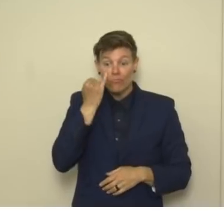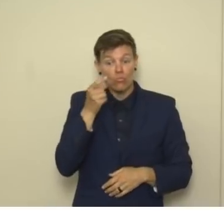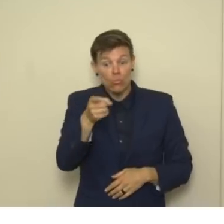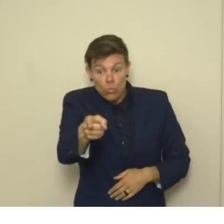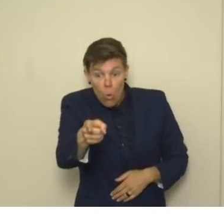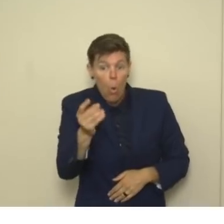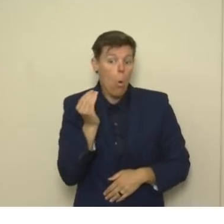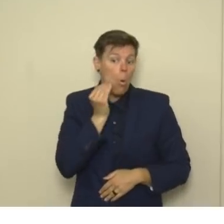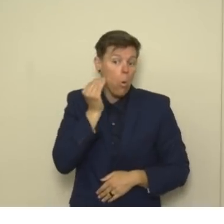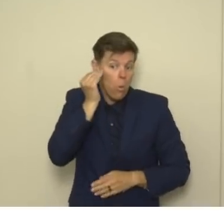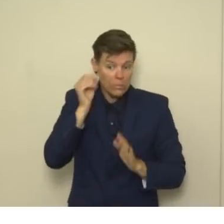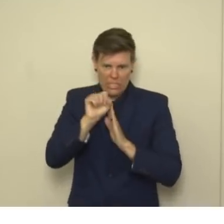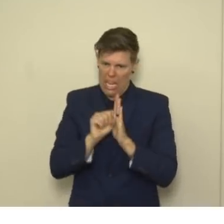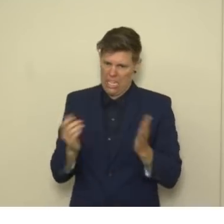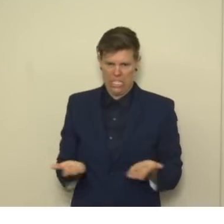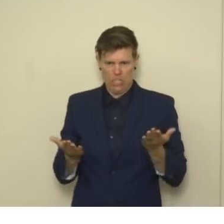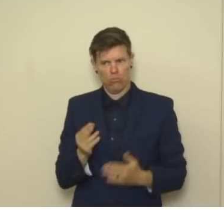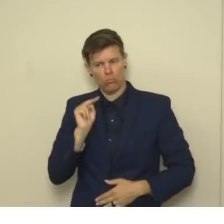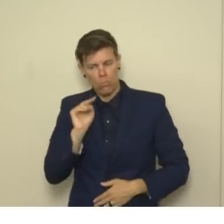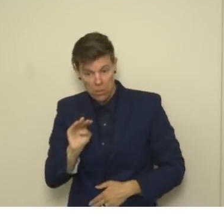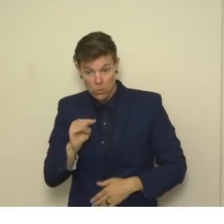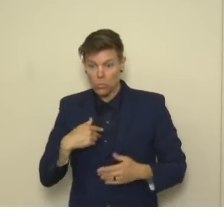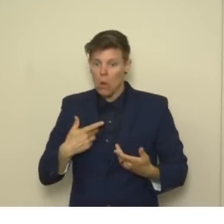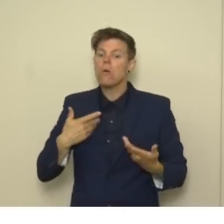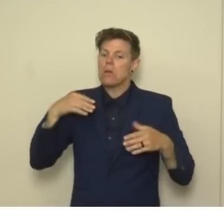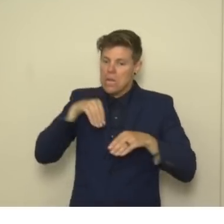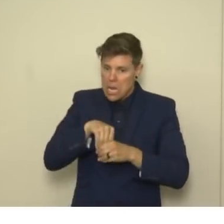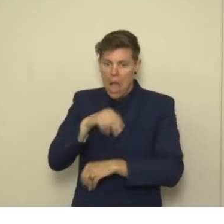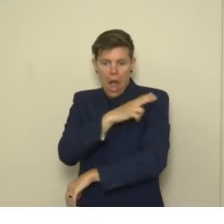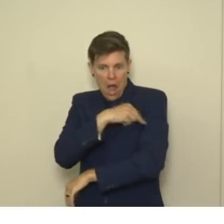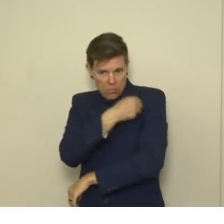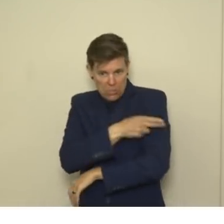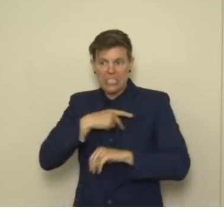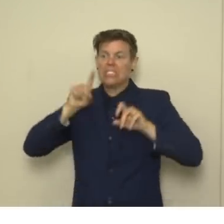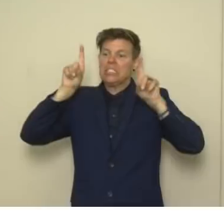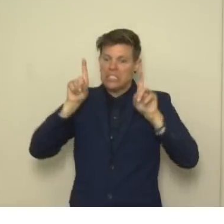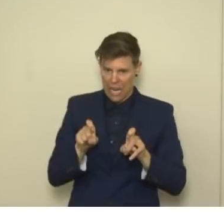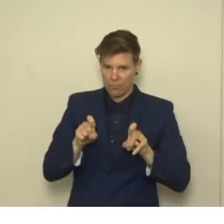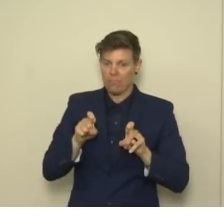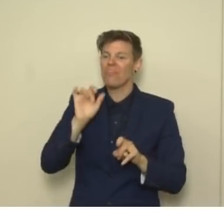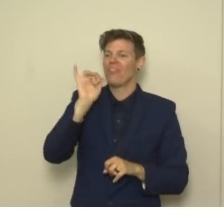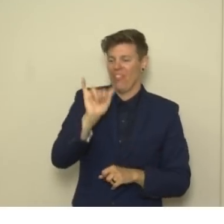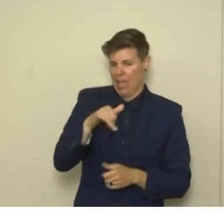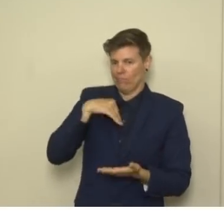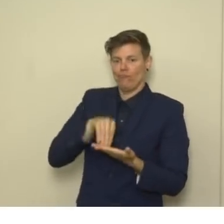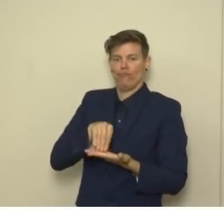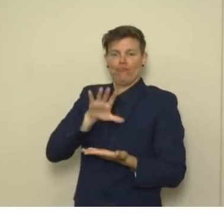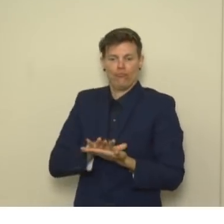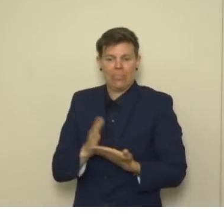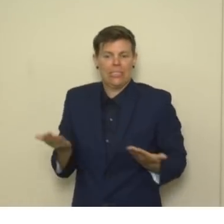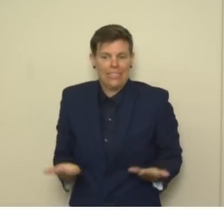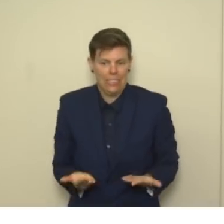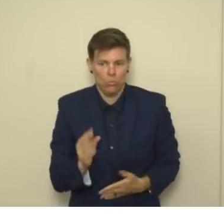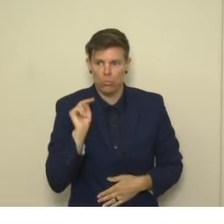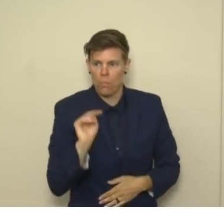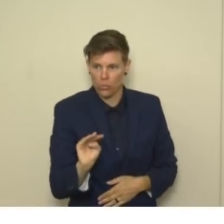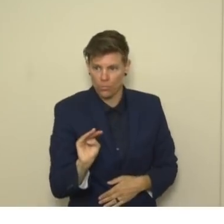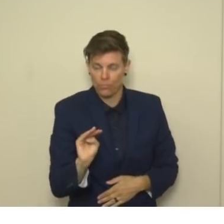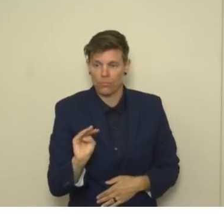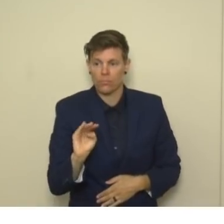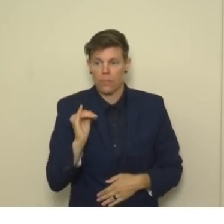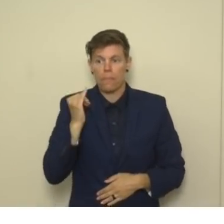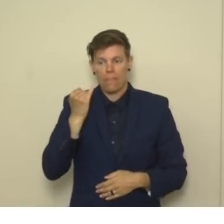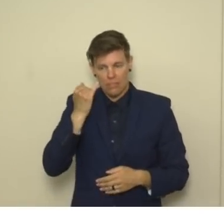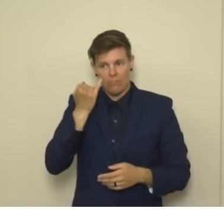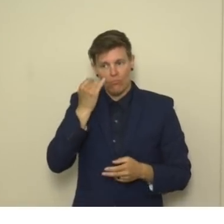you're positive and you're hospitalized, all 3 of those are tracked in your own state. And if you're a New Mexican and that happens, all 3 are tracked here. If